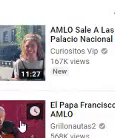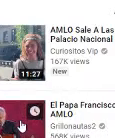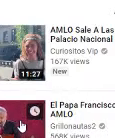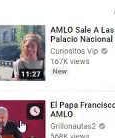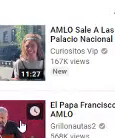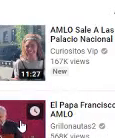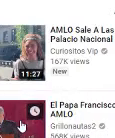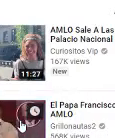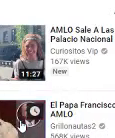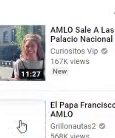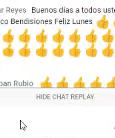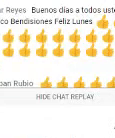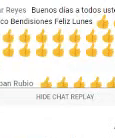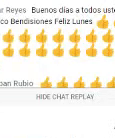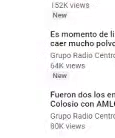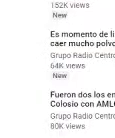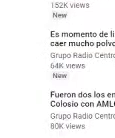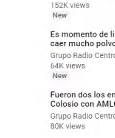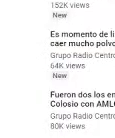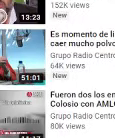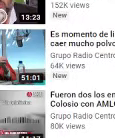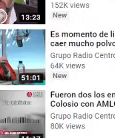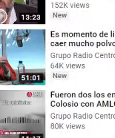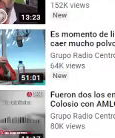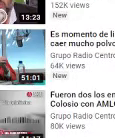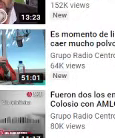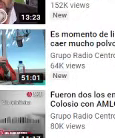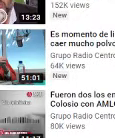Oh, here is the response from